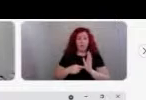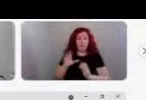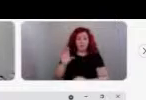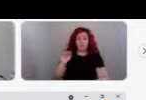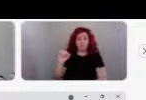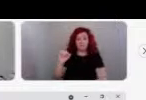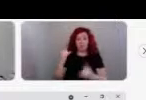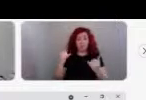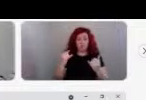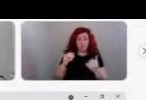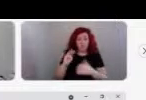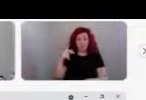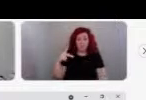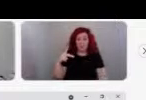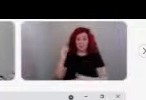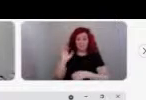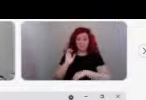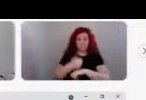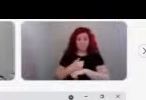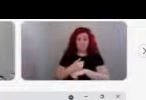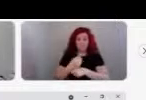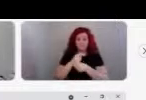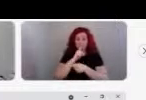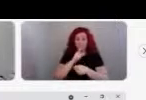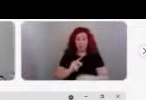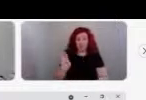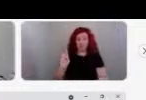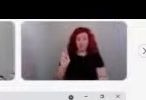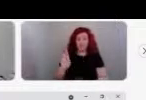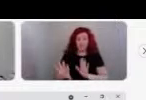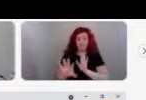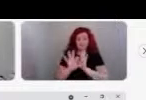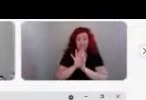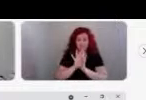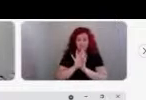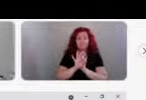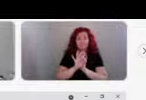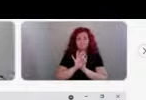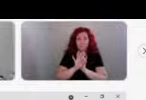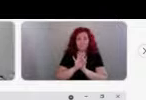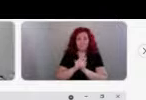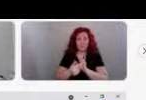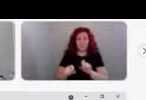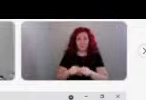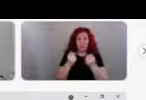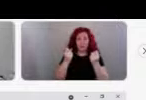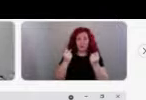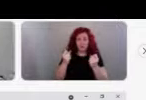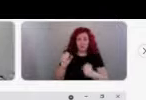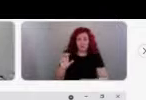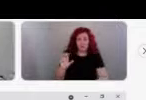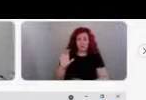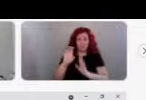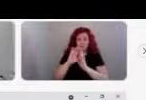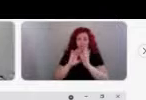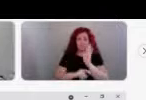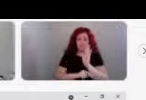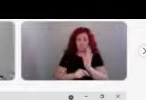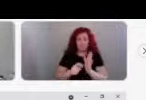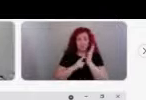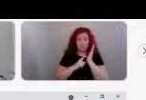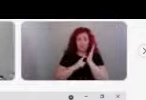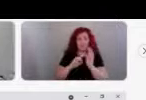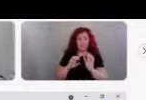been designed to ensure that a republican is elected this violates the constitutional requirement that